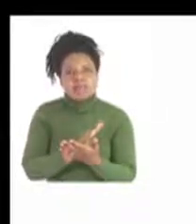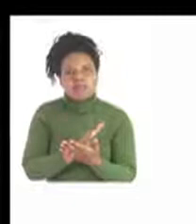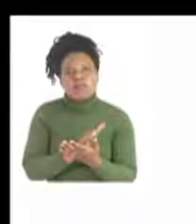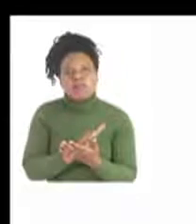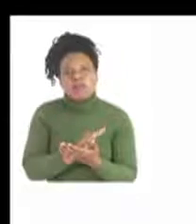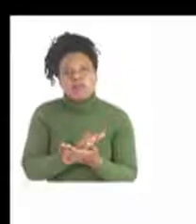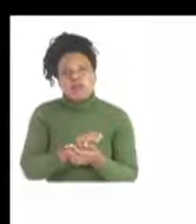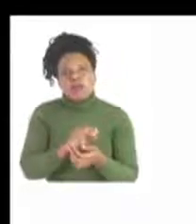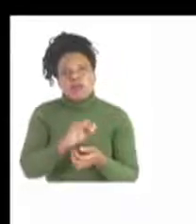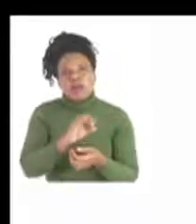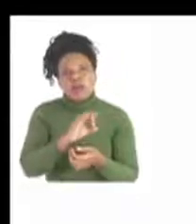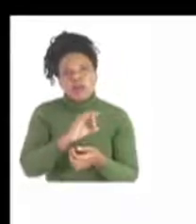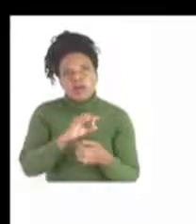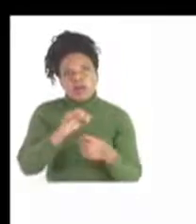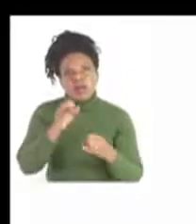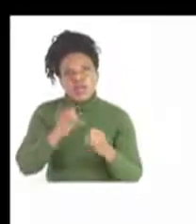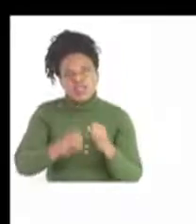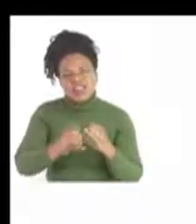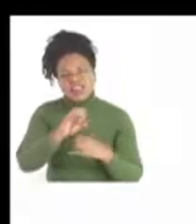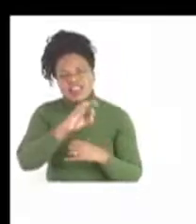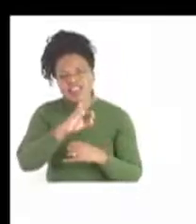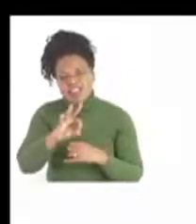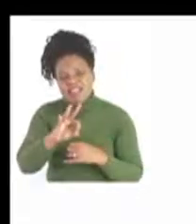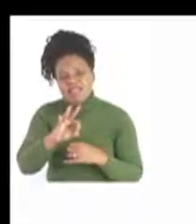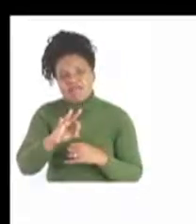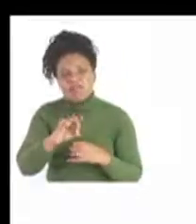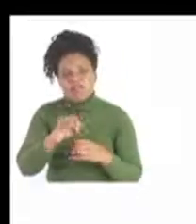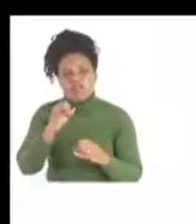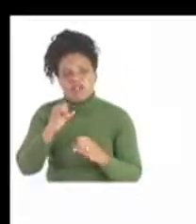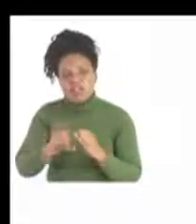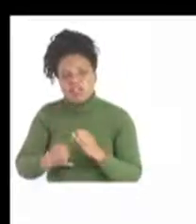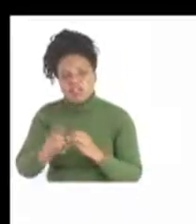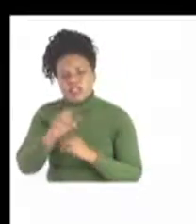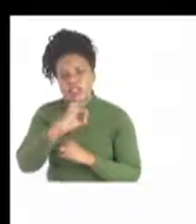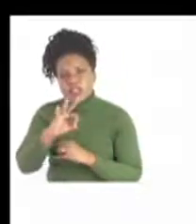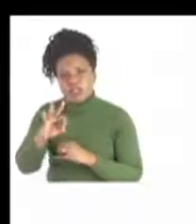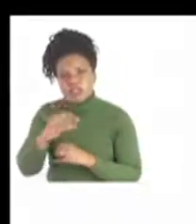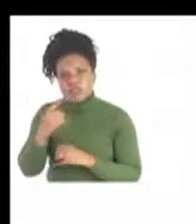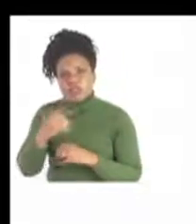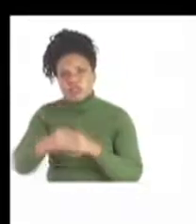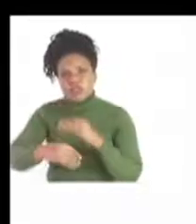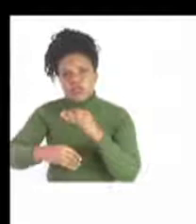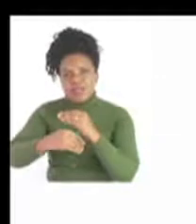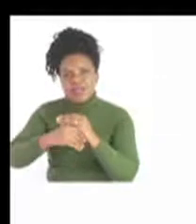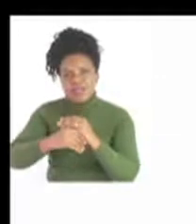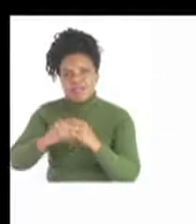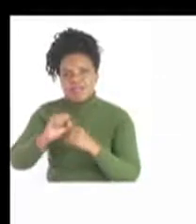example, becomes giraffes. Roof, roofs.